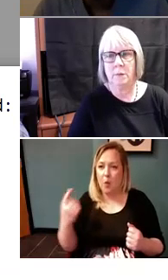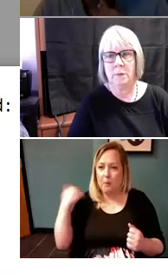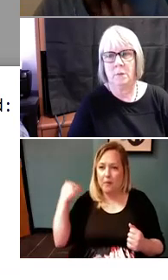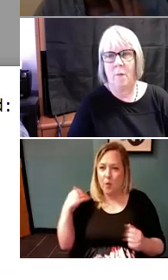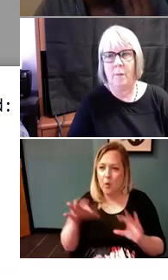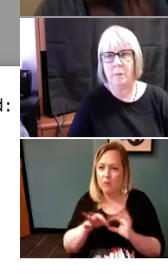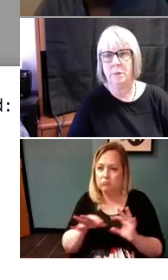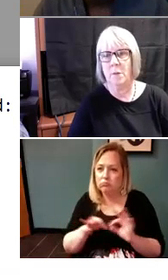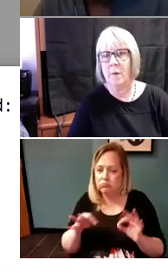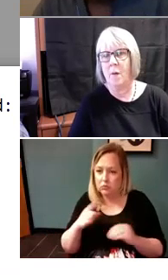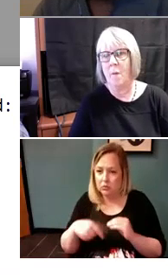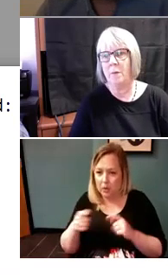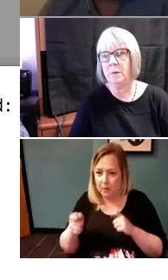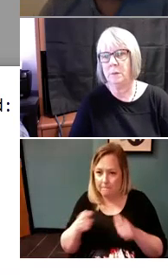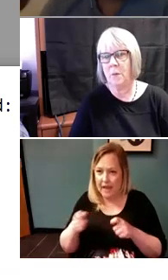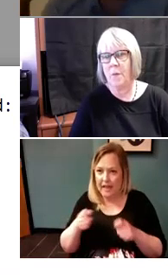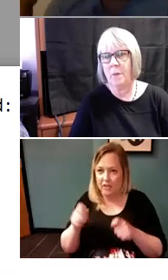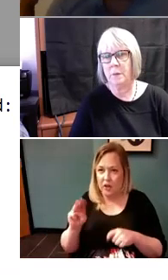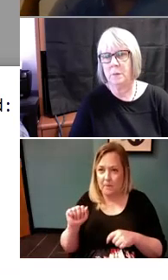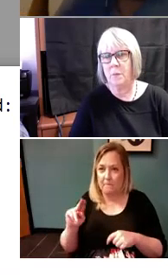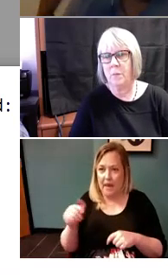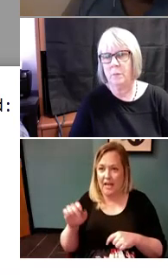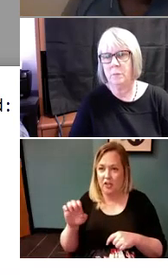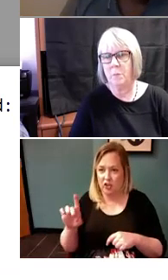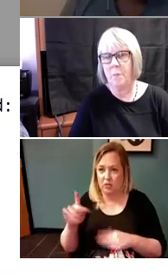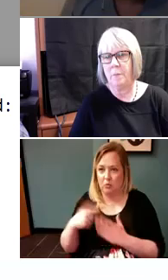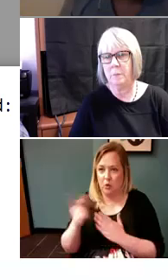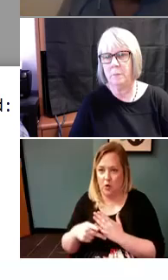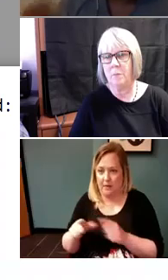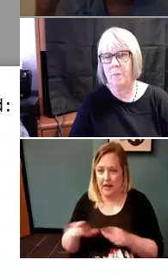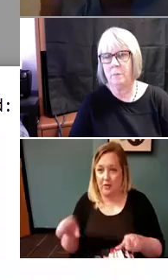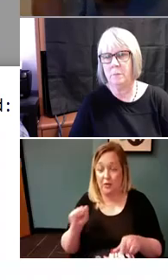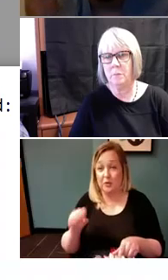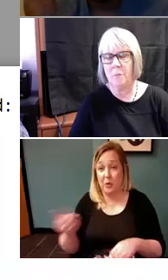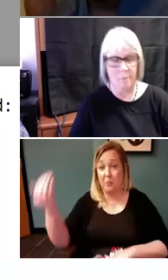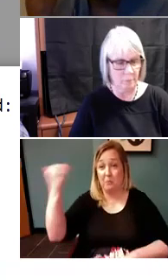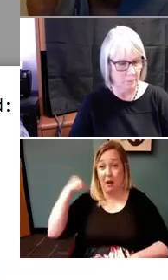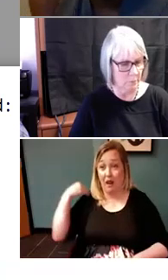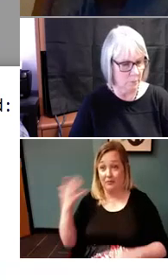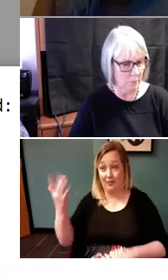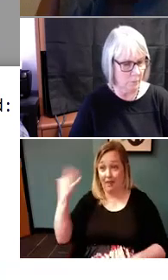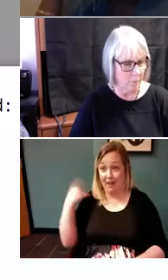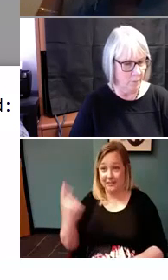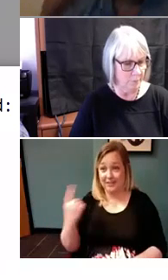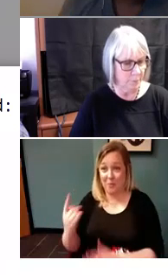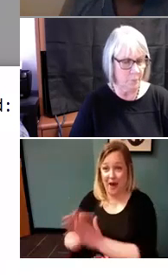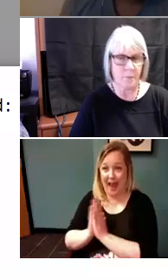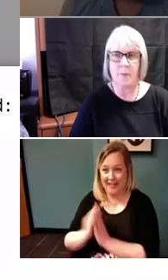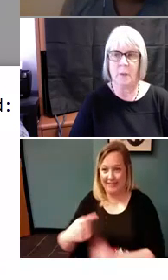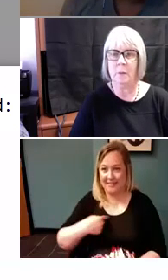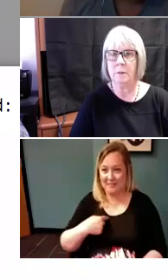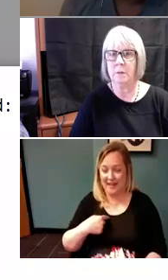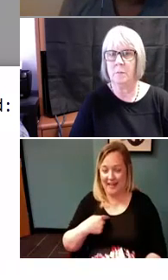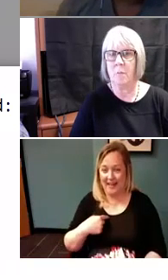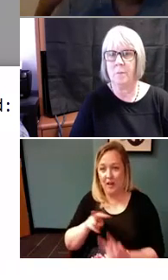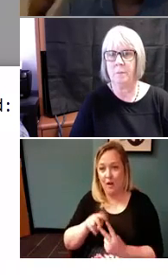managed programming languages. So Parvez, you once asked long time back that whether